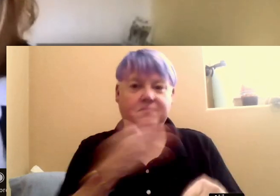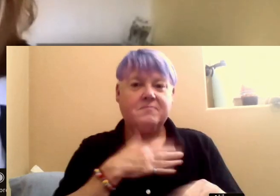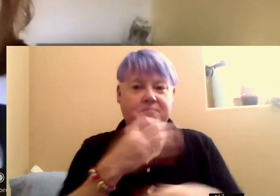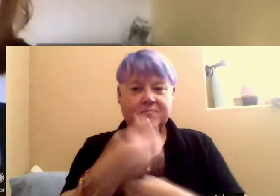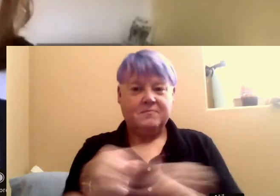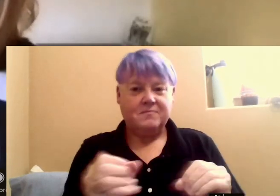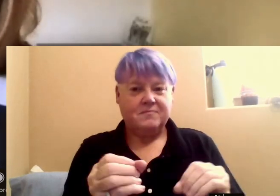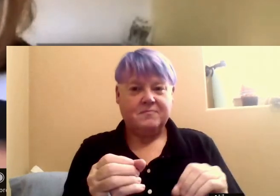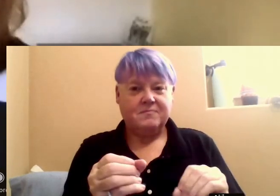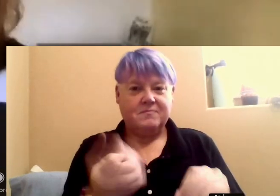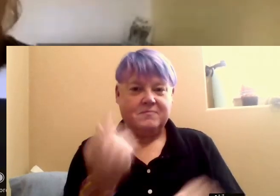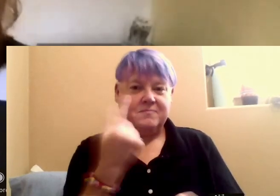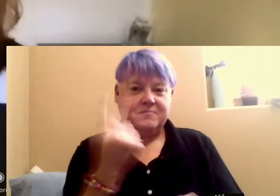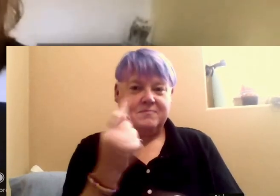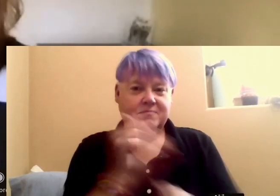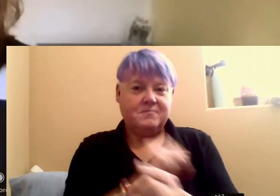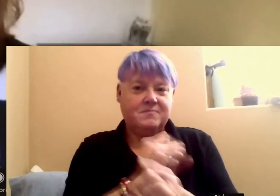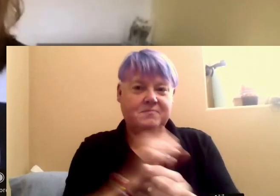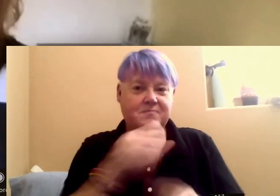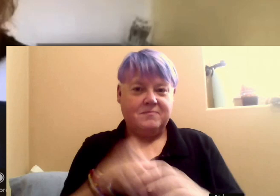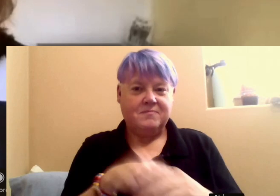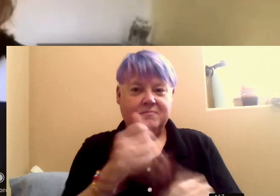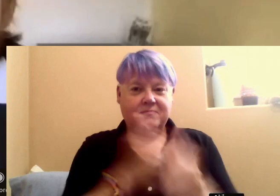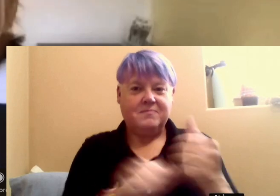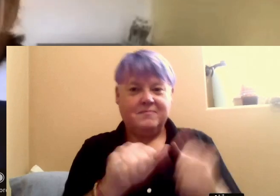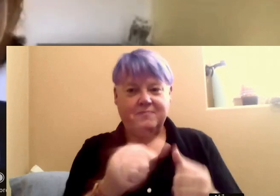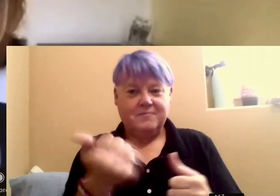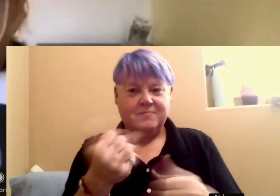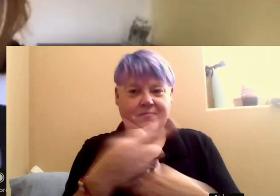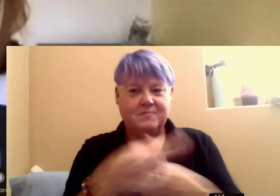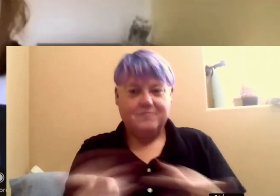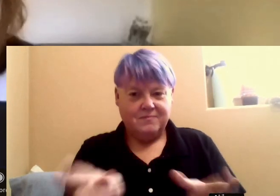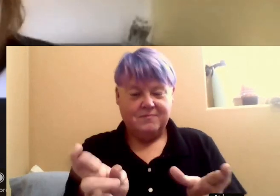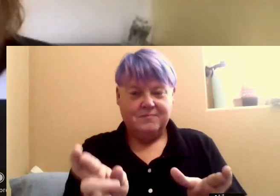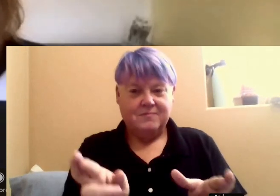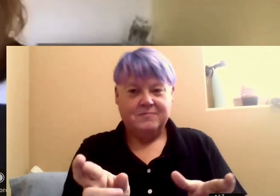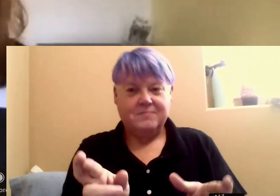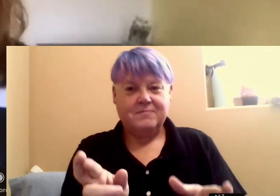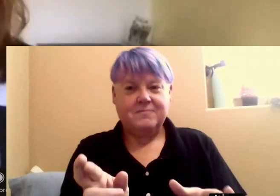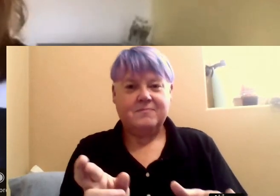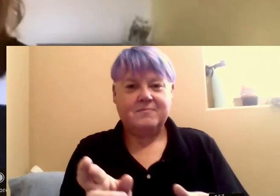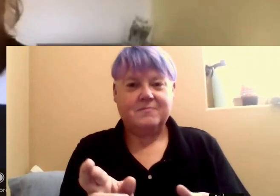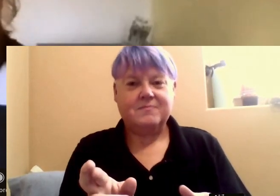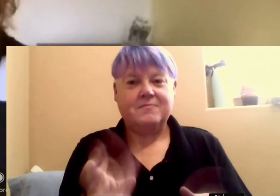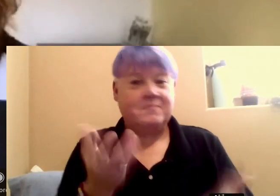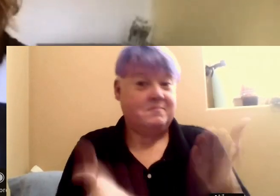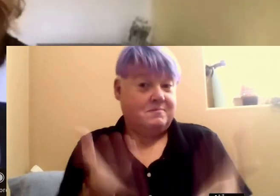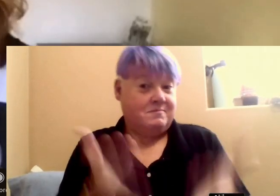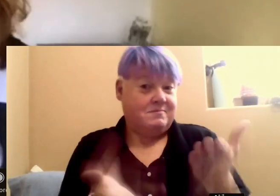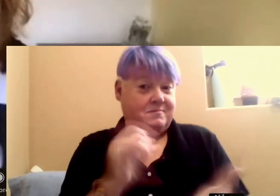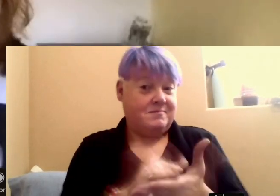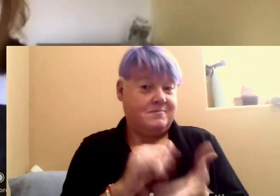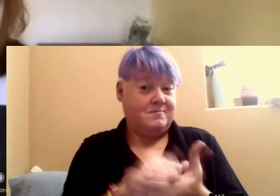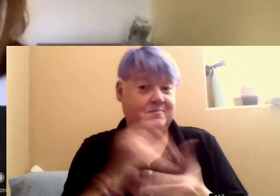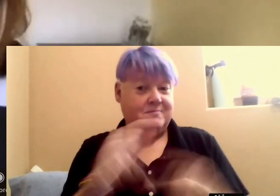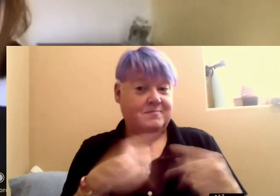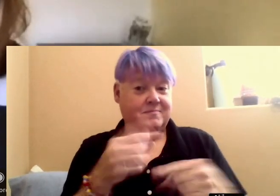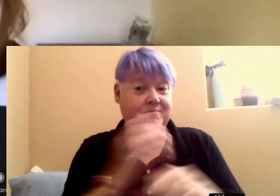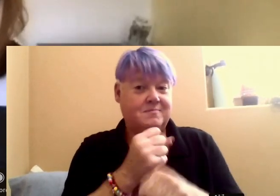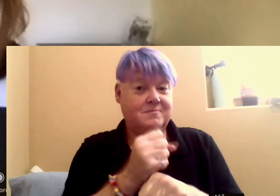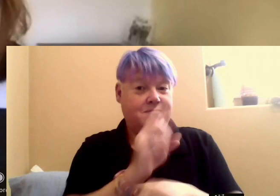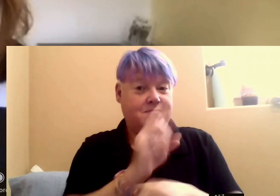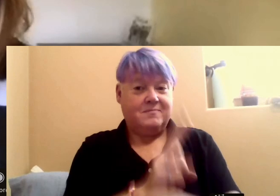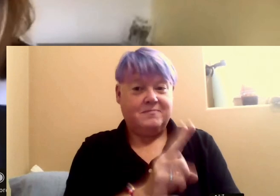was someone working in every other space in my house. So maybe that's when I got into the habit of